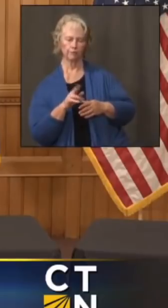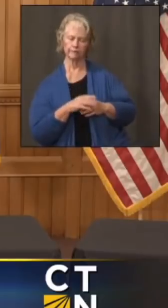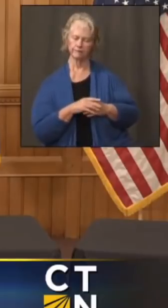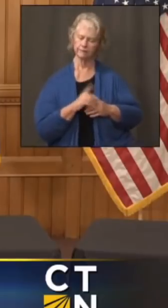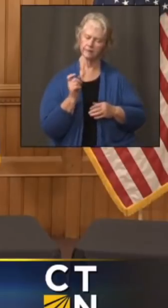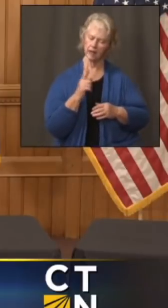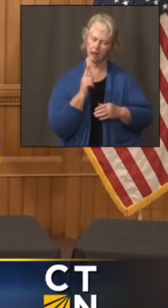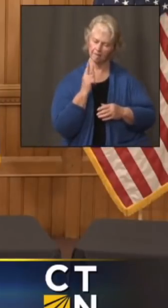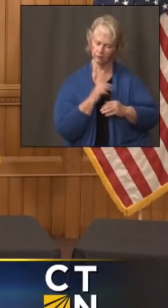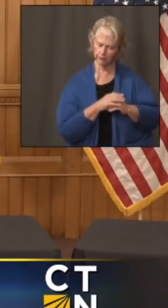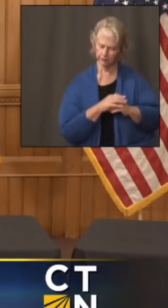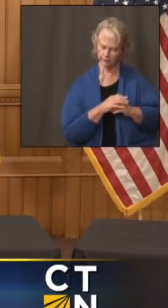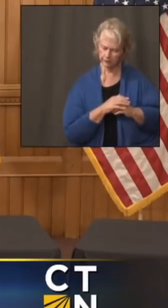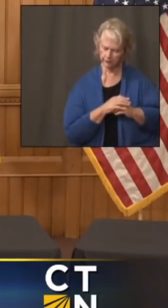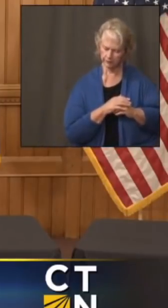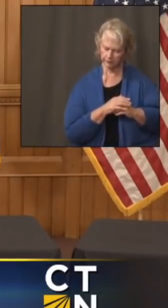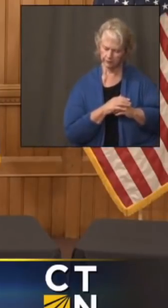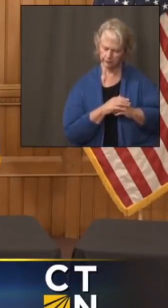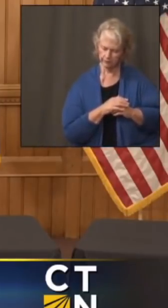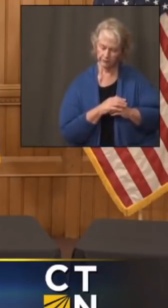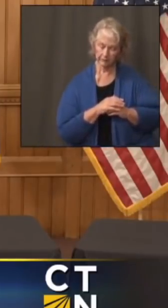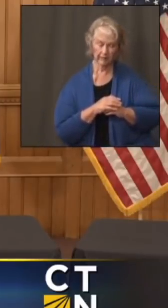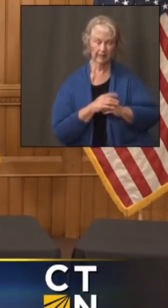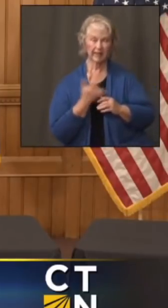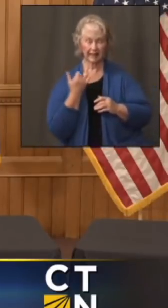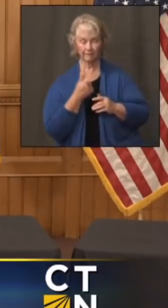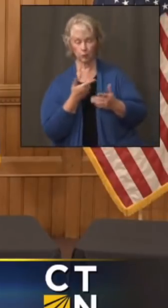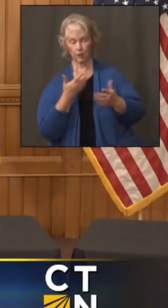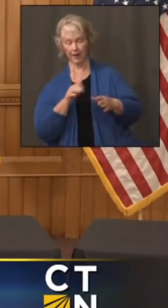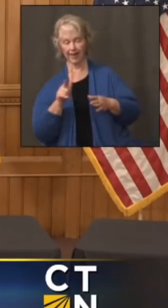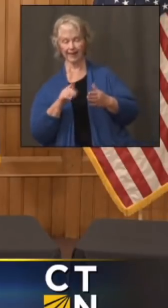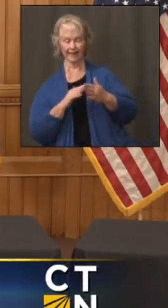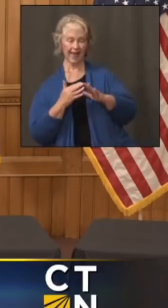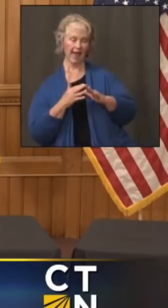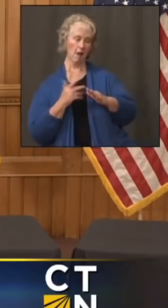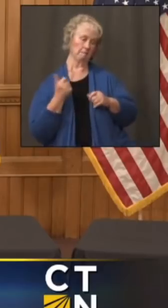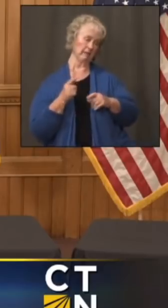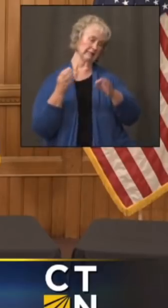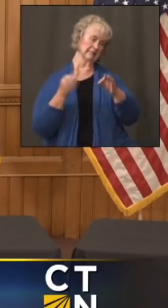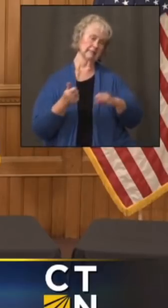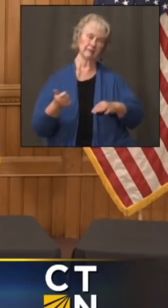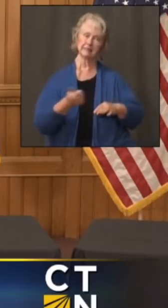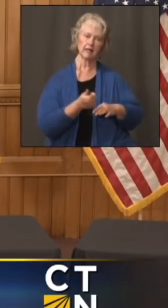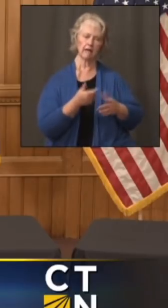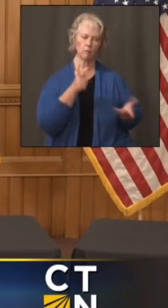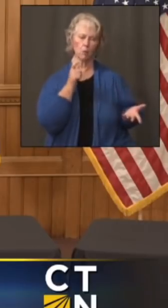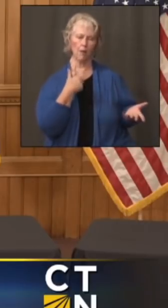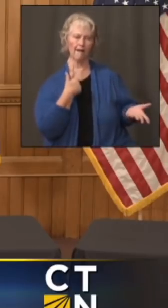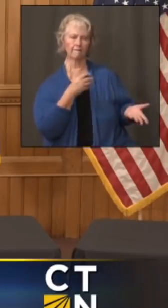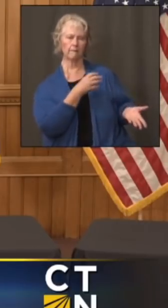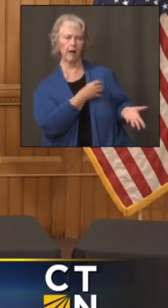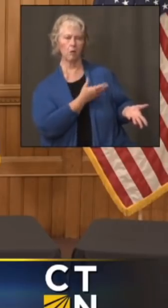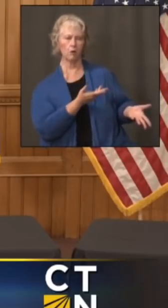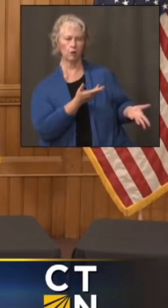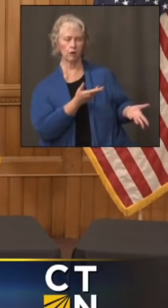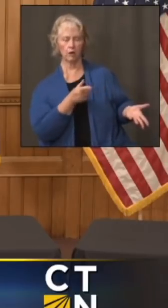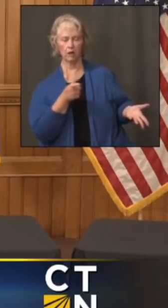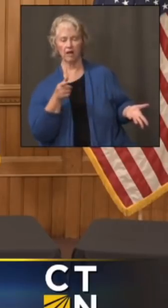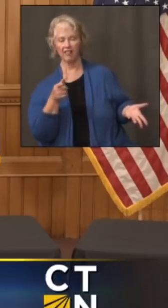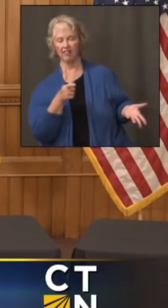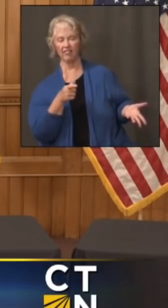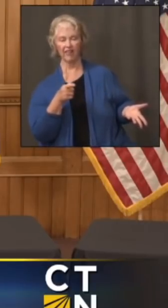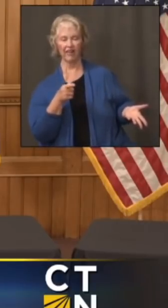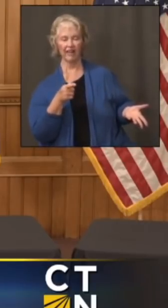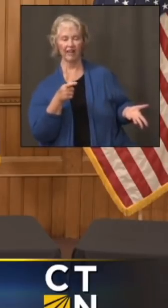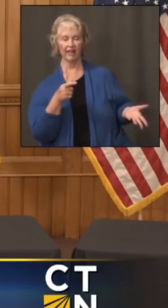Governor, if you give the towns the discretion, who will you be giving that power to? Elected officials or the local